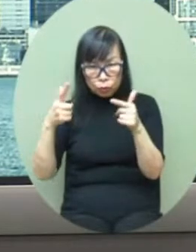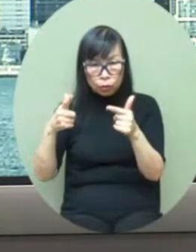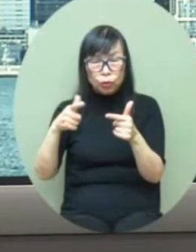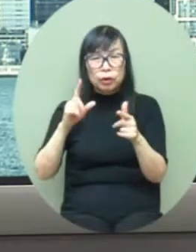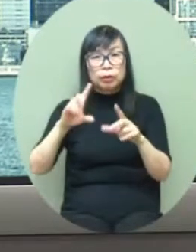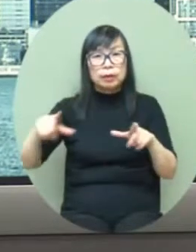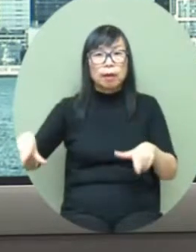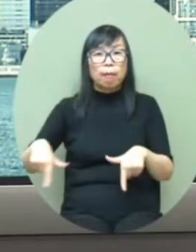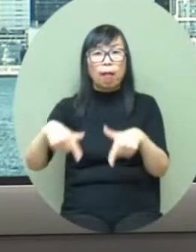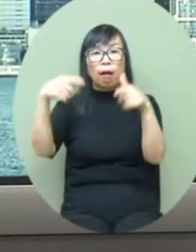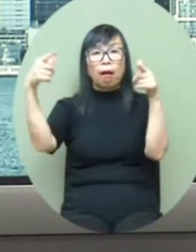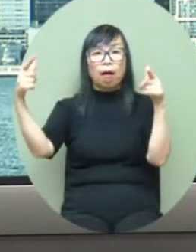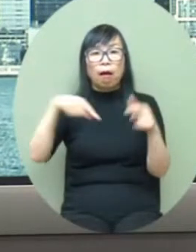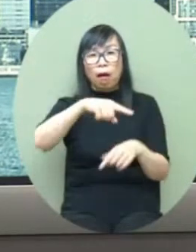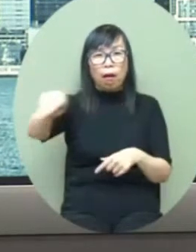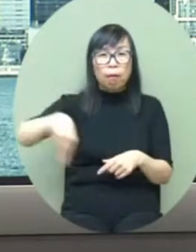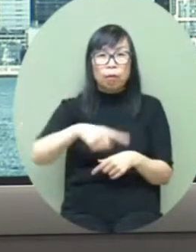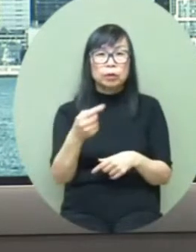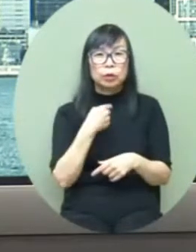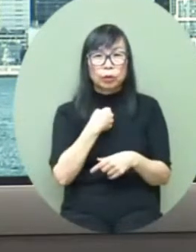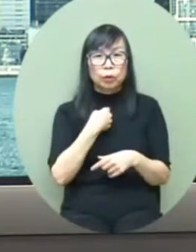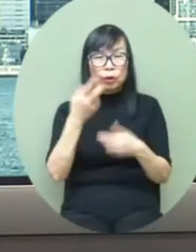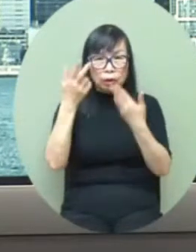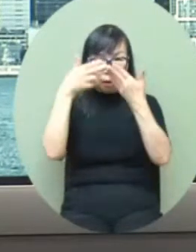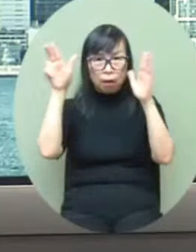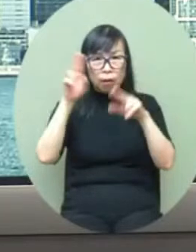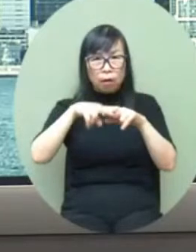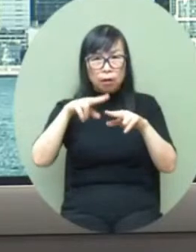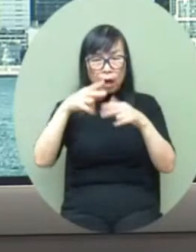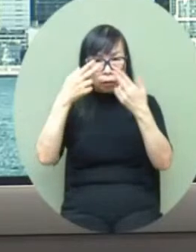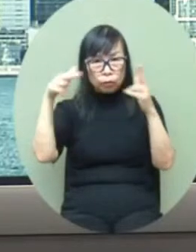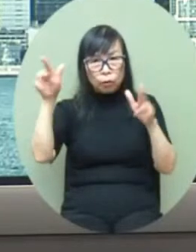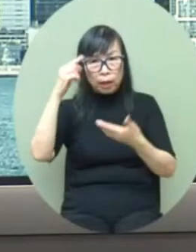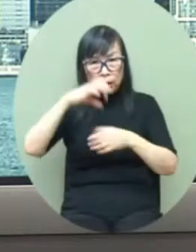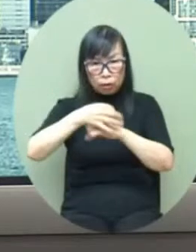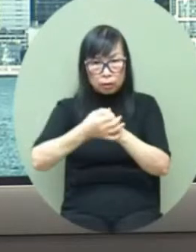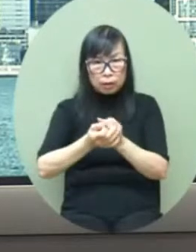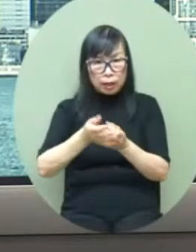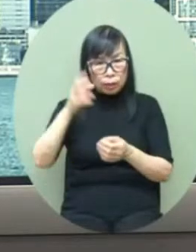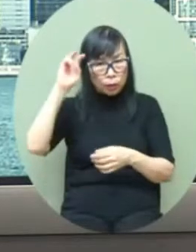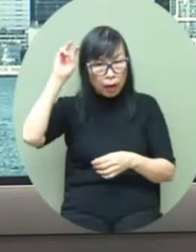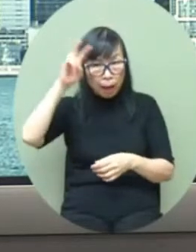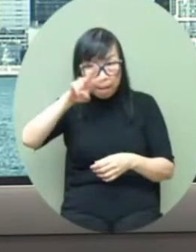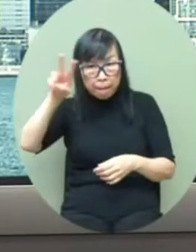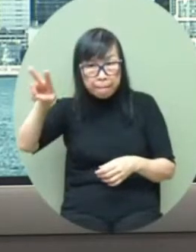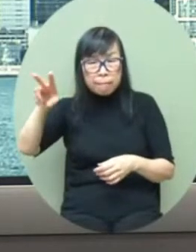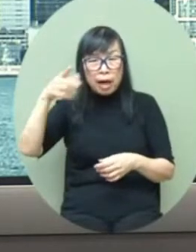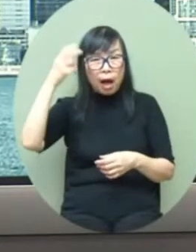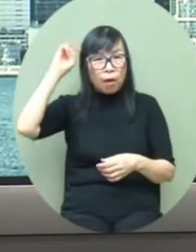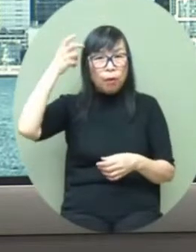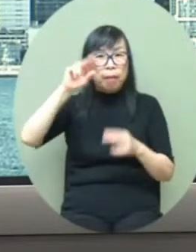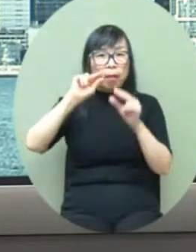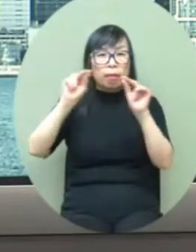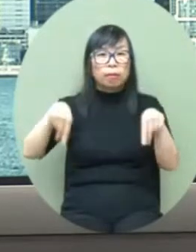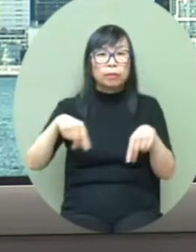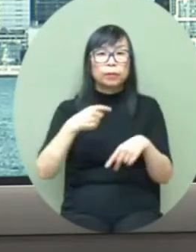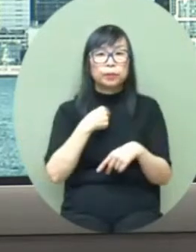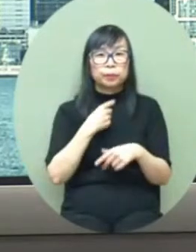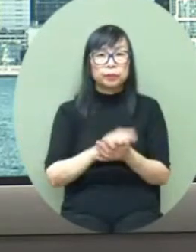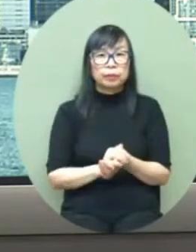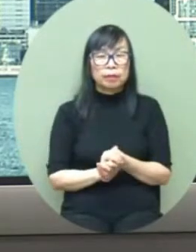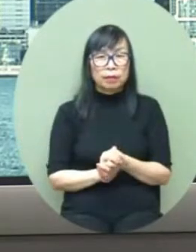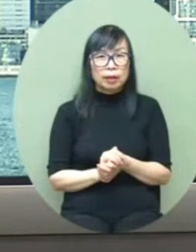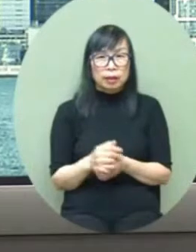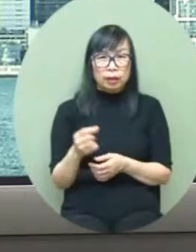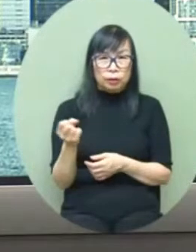when we tackle a problem, we see the details and see the general picture, and we consider different